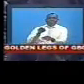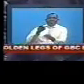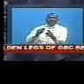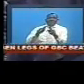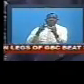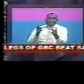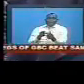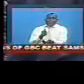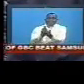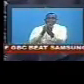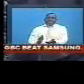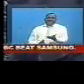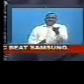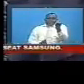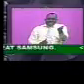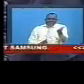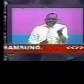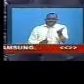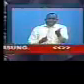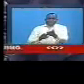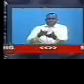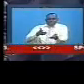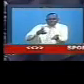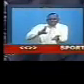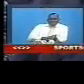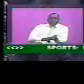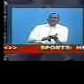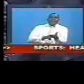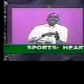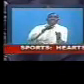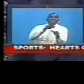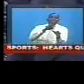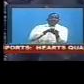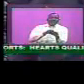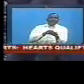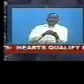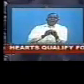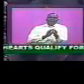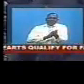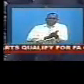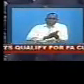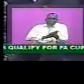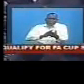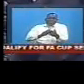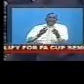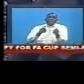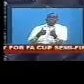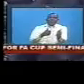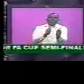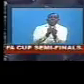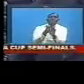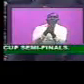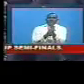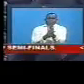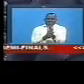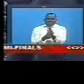polling agent is there to certify that the poll was conducted in accordance with the laws